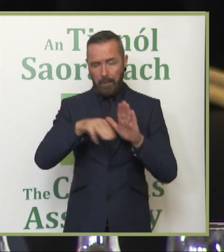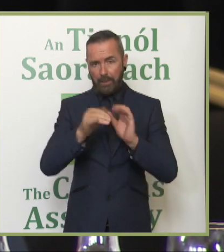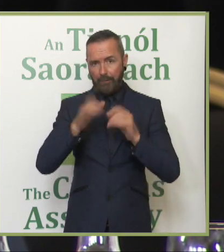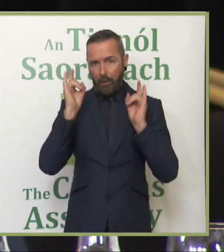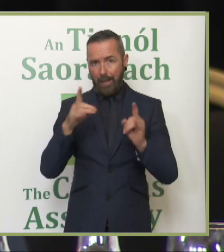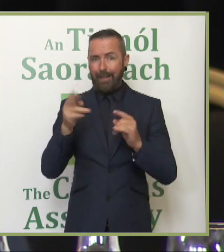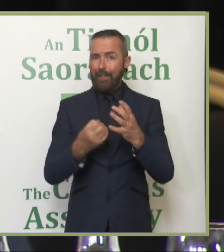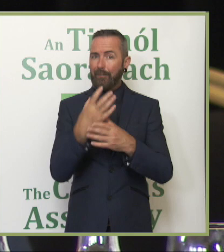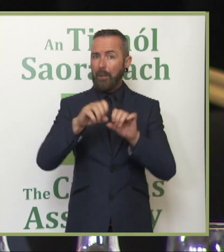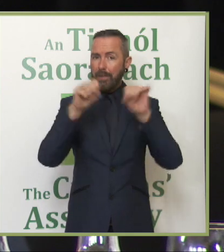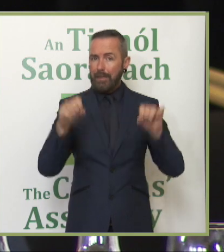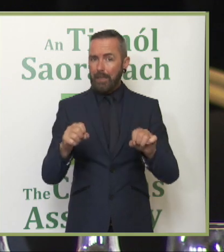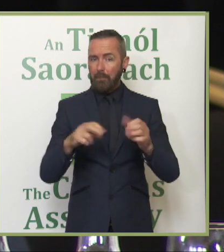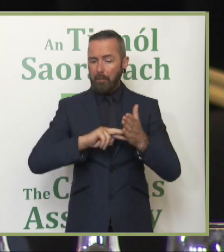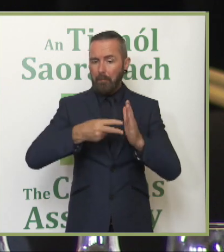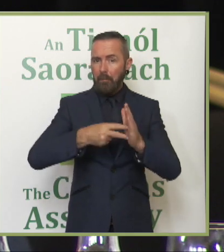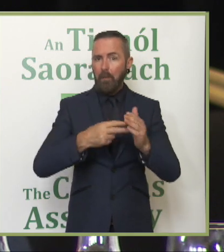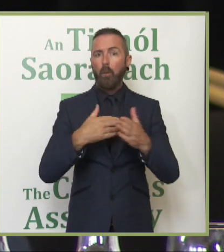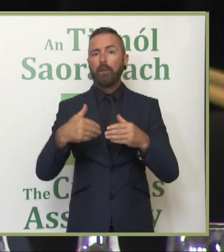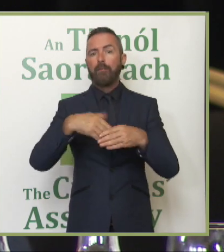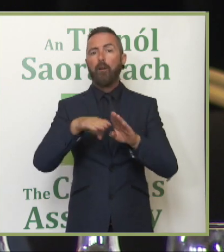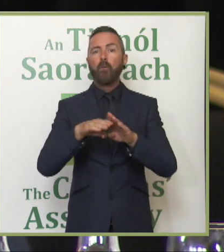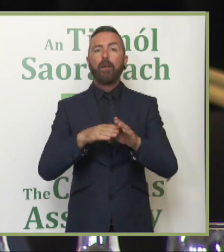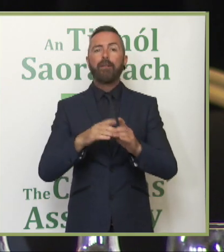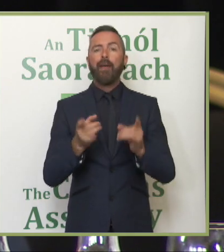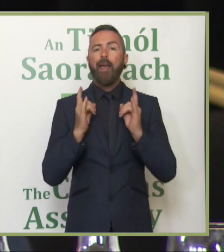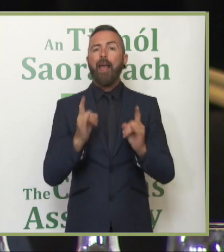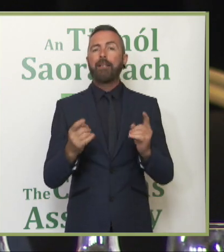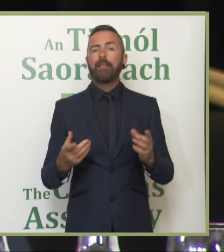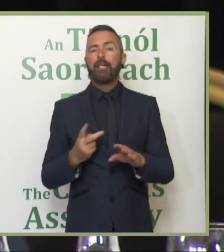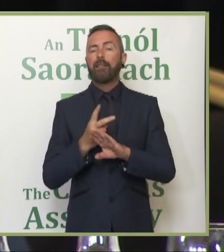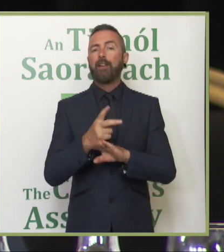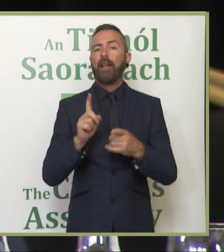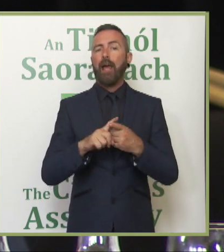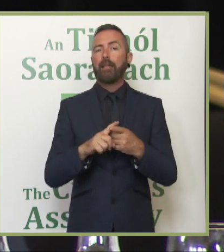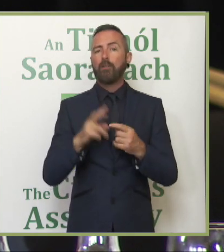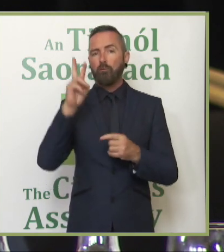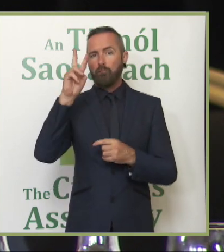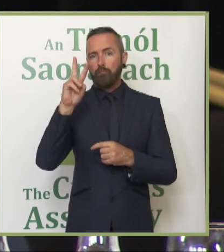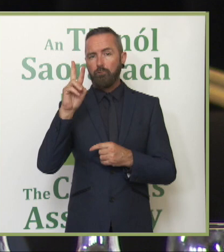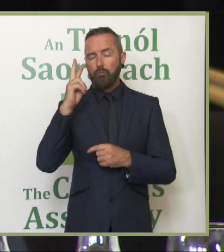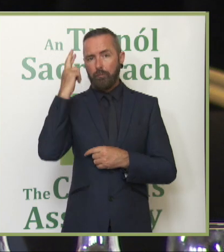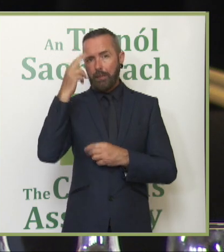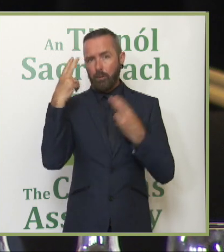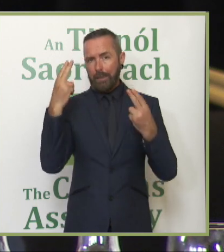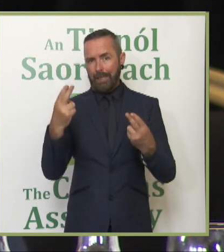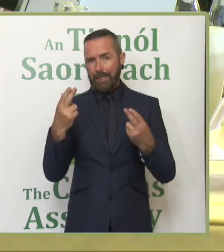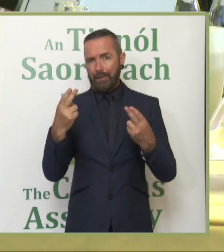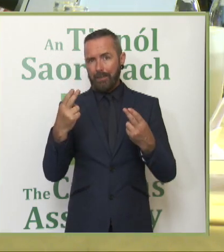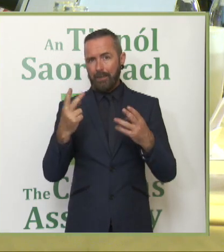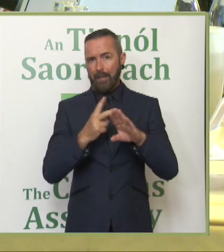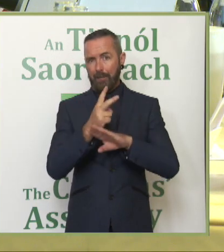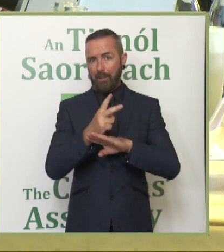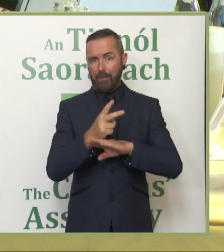to what's involved in the health intervention, and what are, the reason why it needs legislation is there has to be some consequence if you